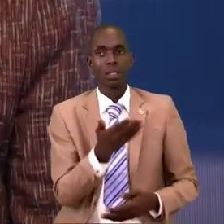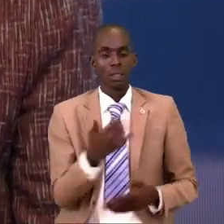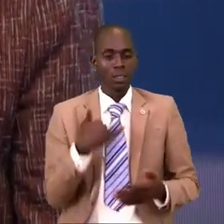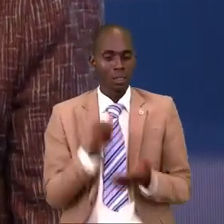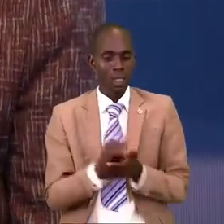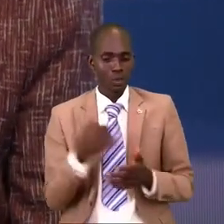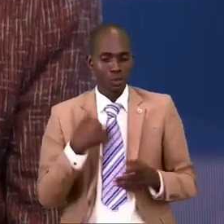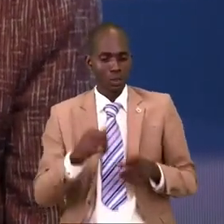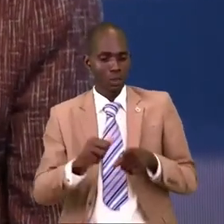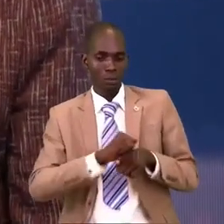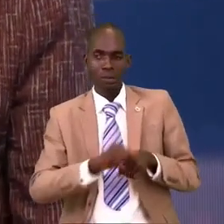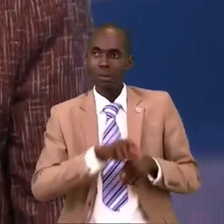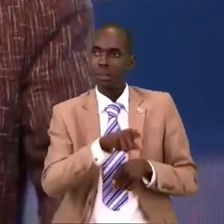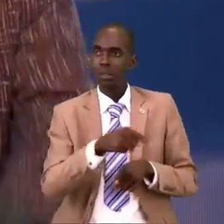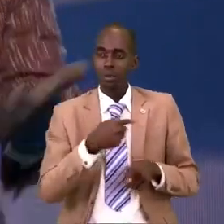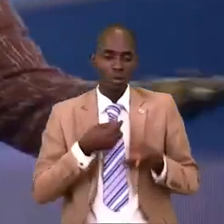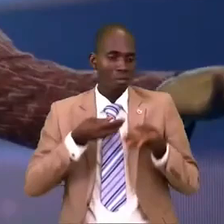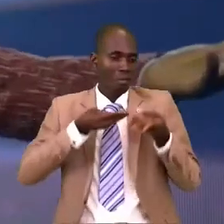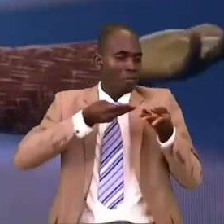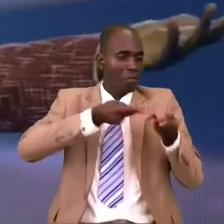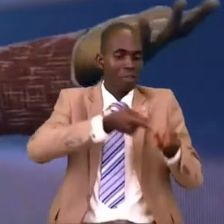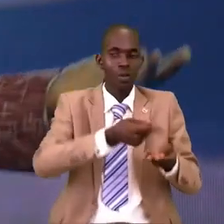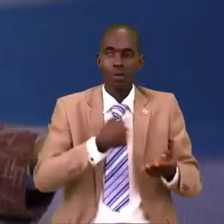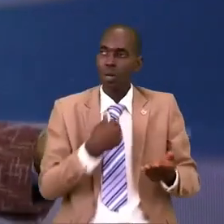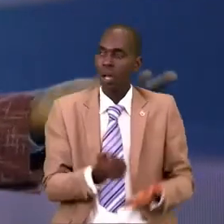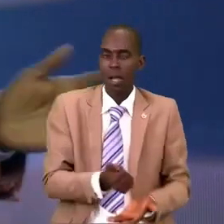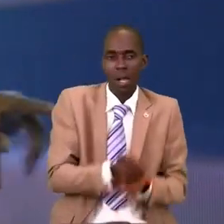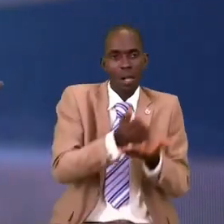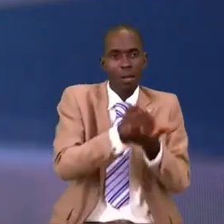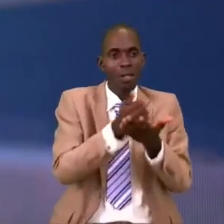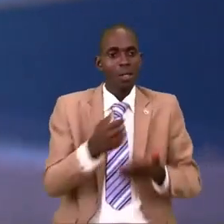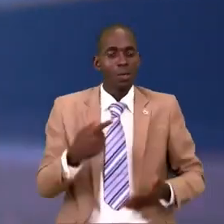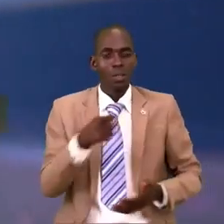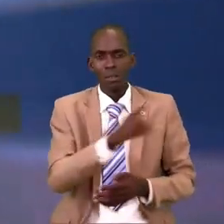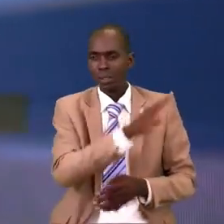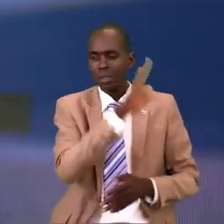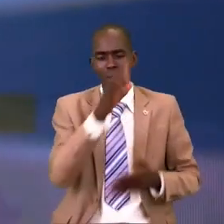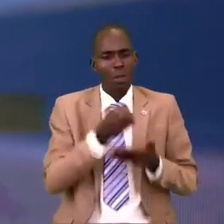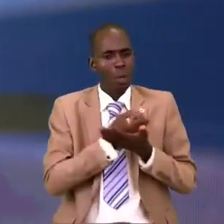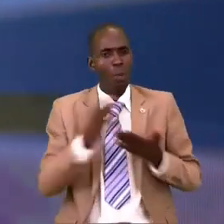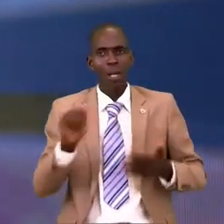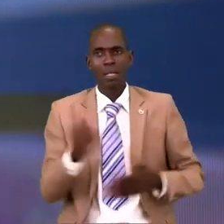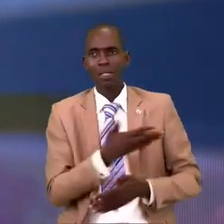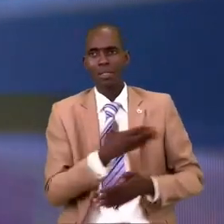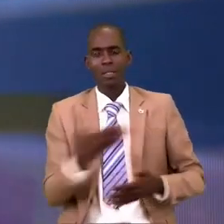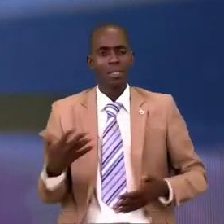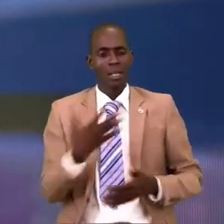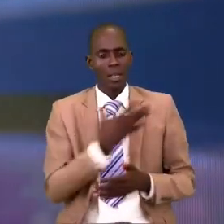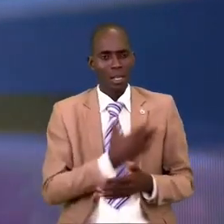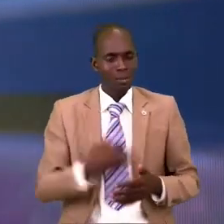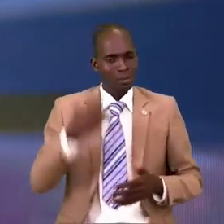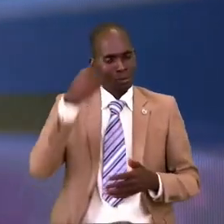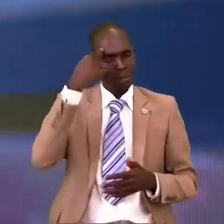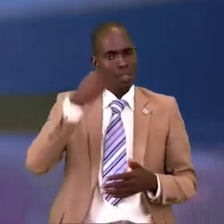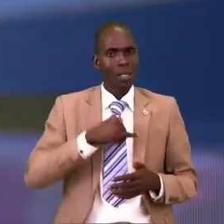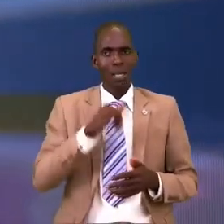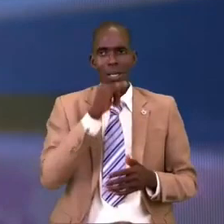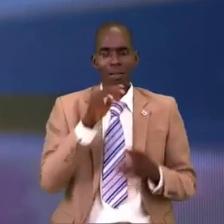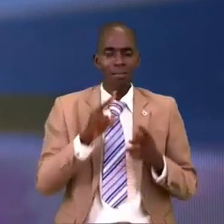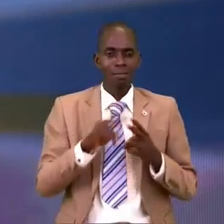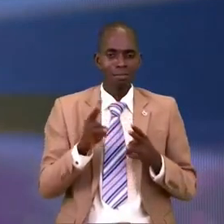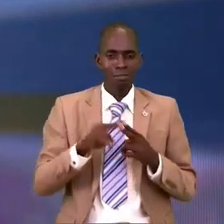cheap. And then she's gone with a man we don't even know. You confess your sins one to